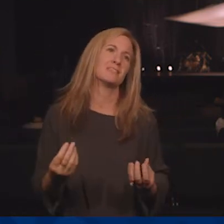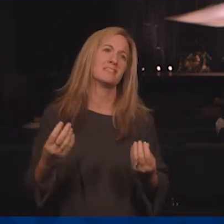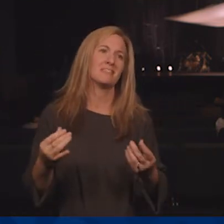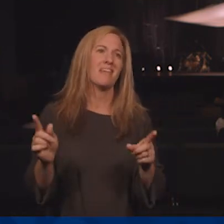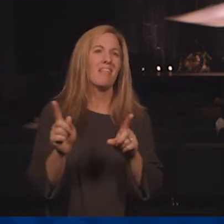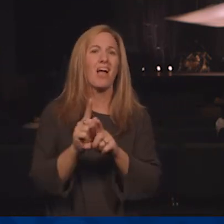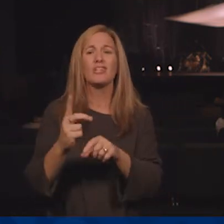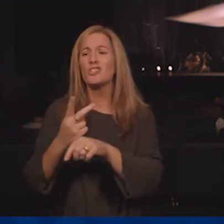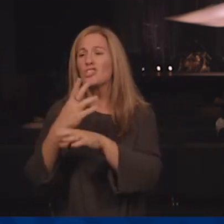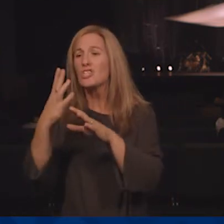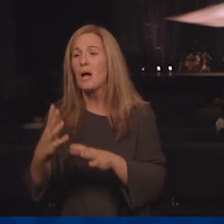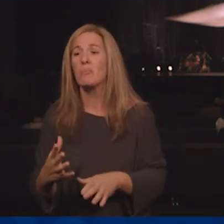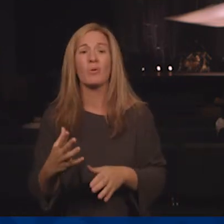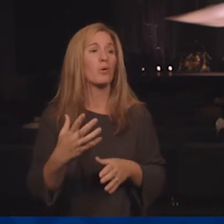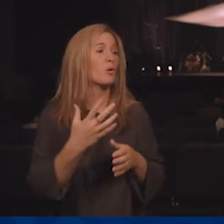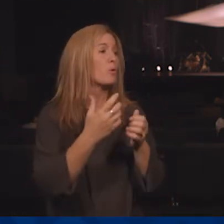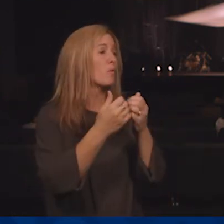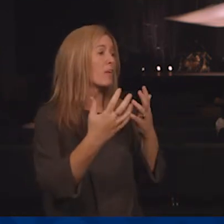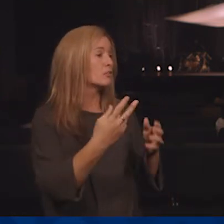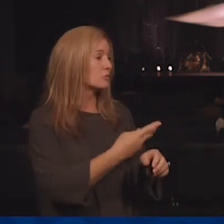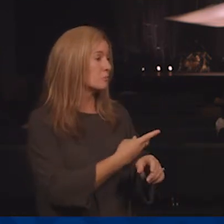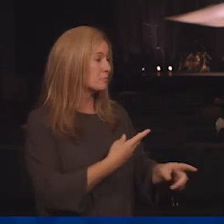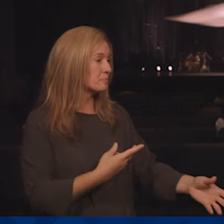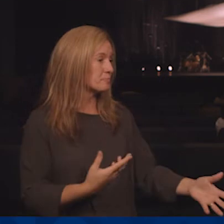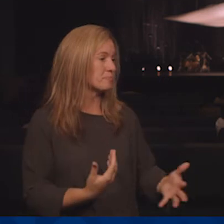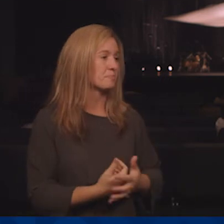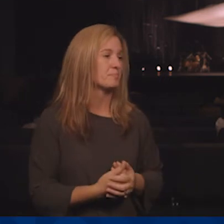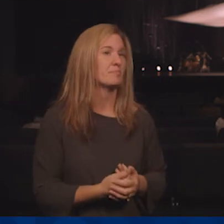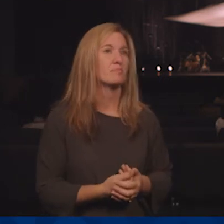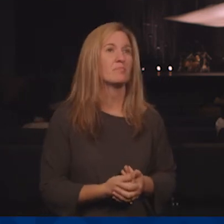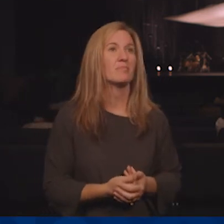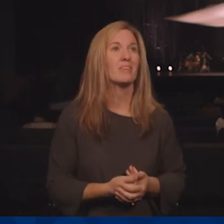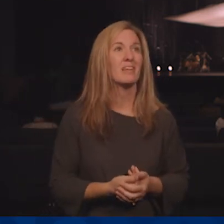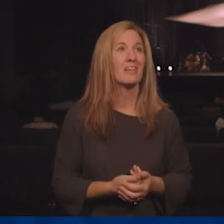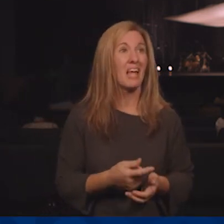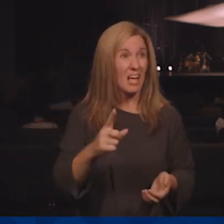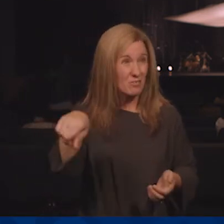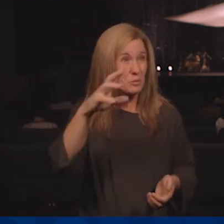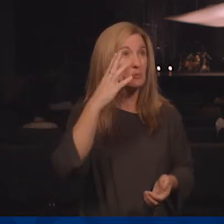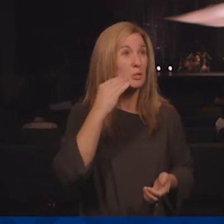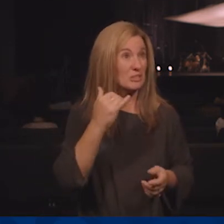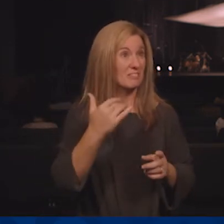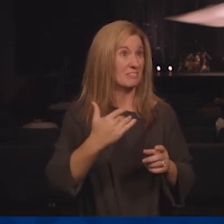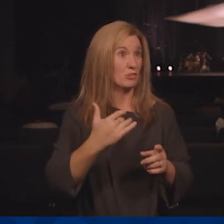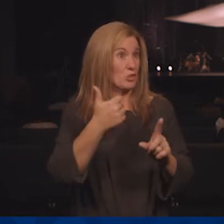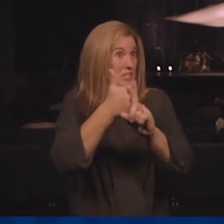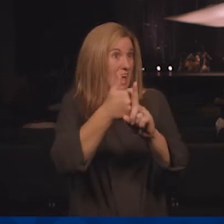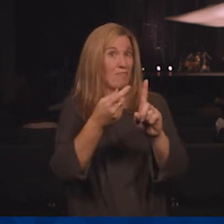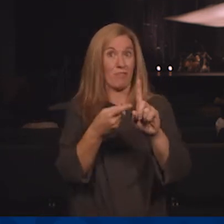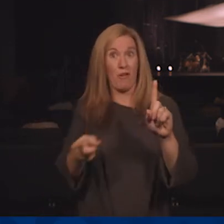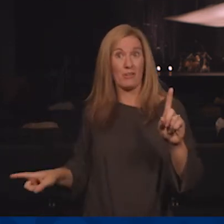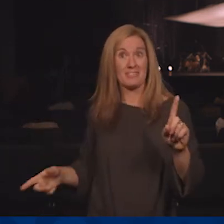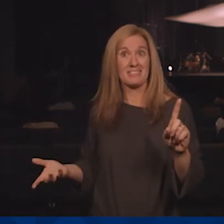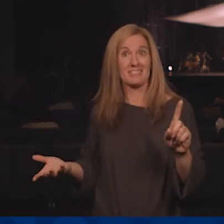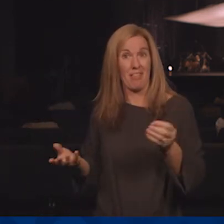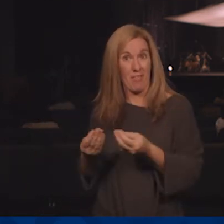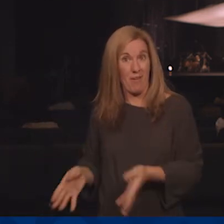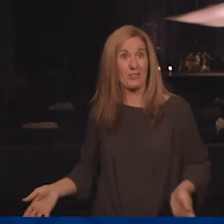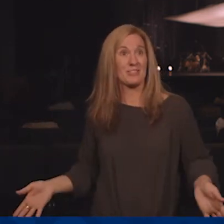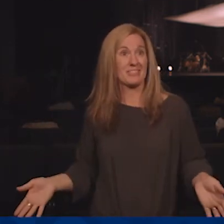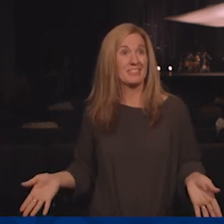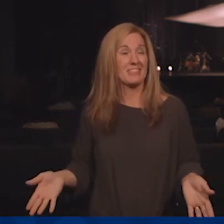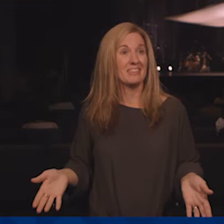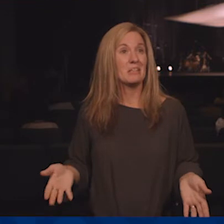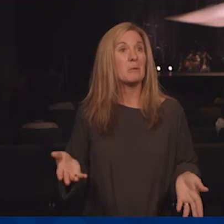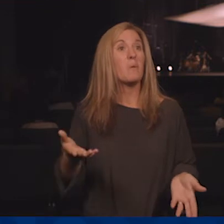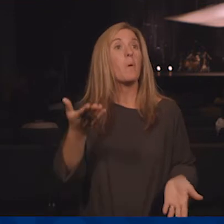a shepherd. Oh my gosh, these folks. Have you ever been lost? Have you ever lost something important? Anybody ever lost